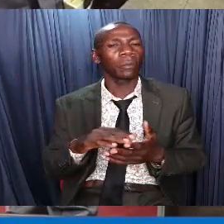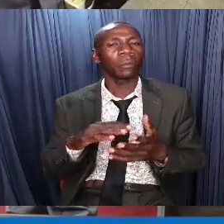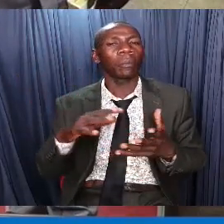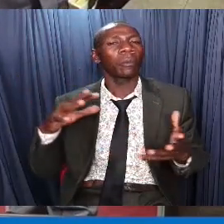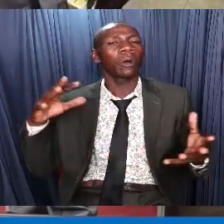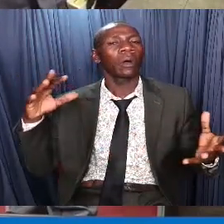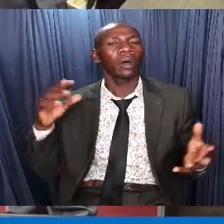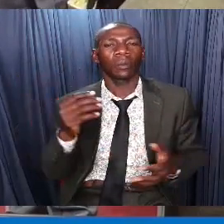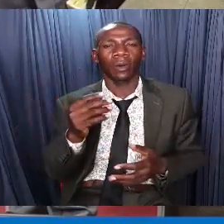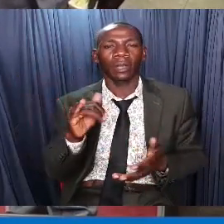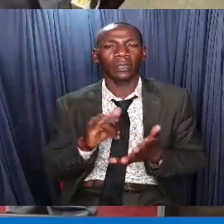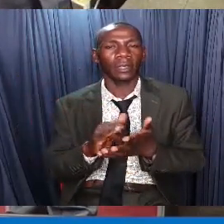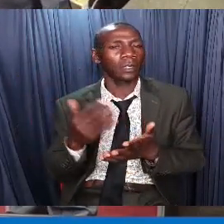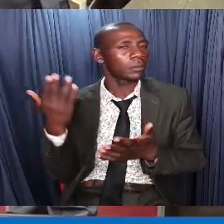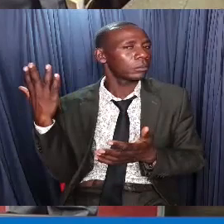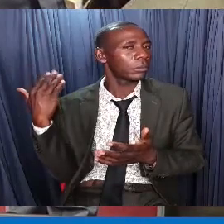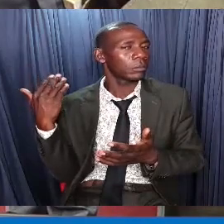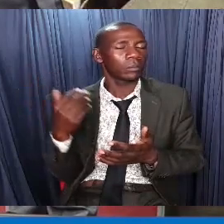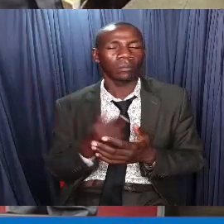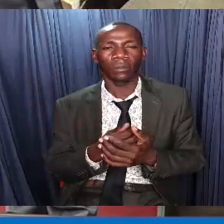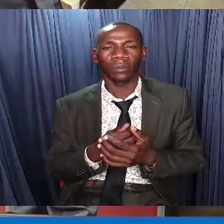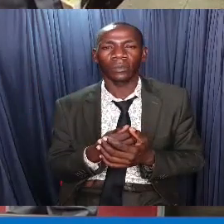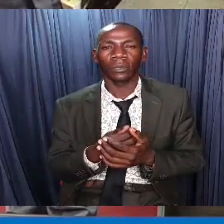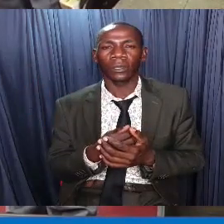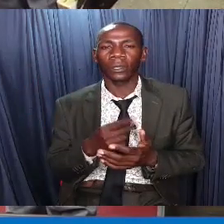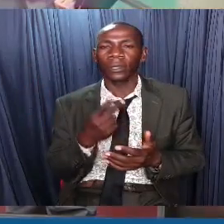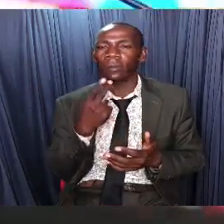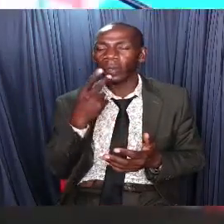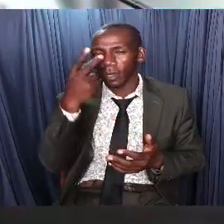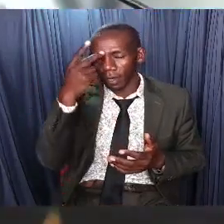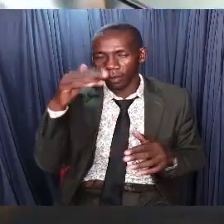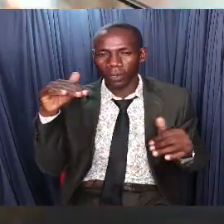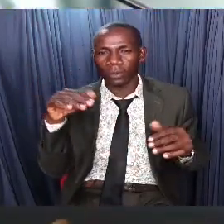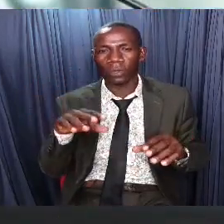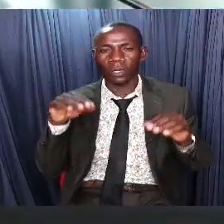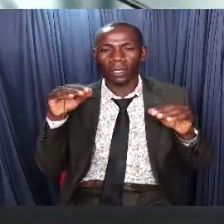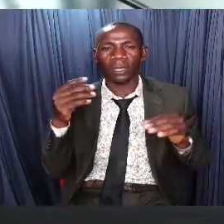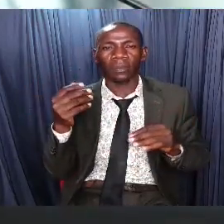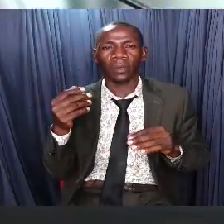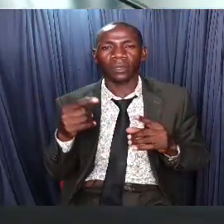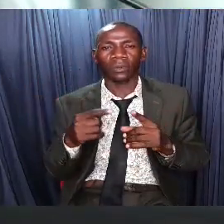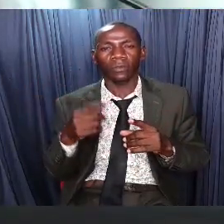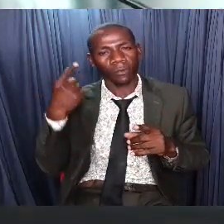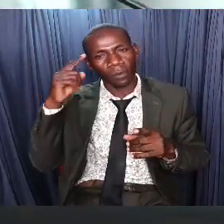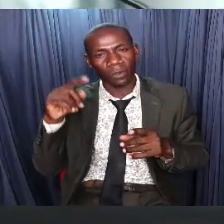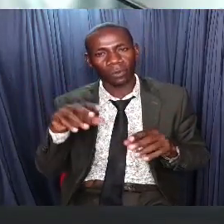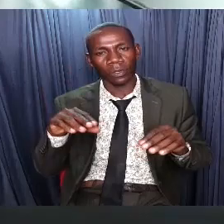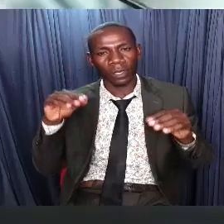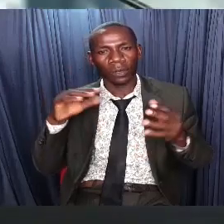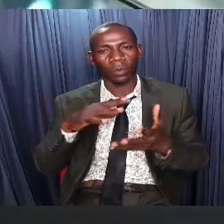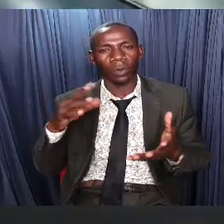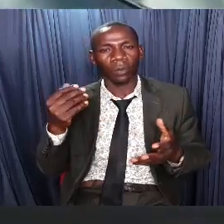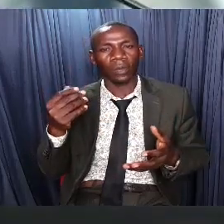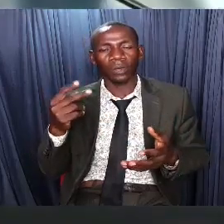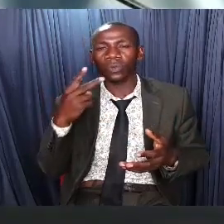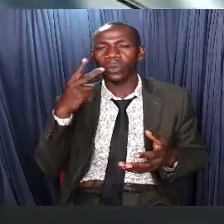1979. Ni pesa nyingi. It was a lot of money. Wazazi wananingojani kachukue hela. Parents are waiting for me to call for more money. I could not score.